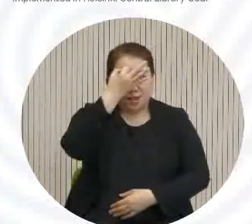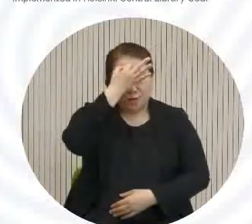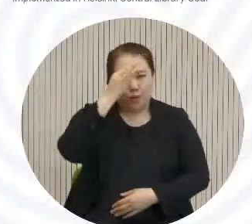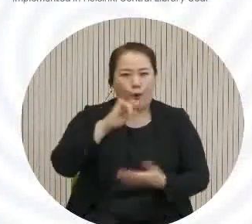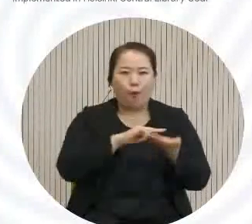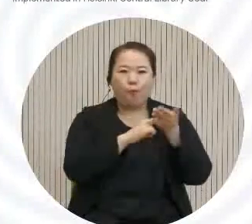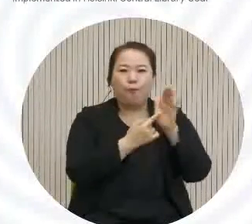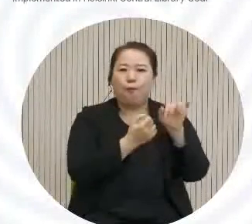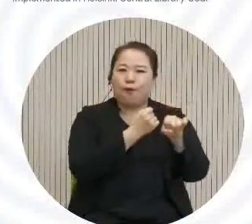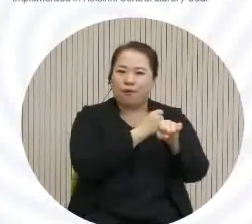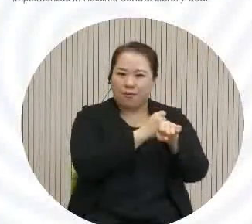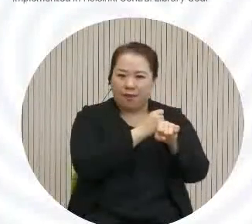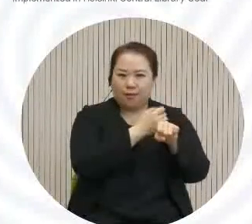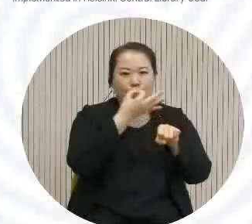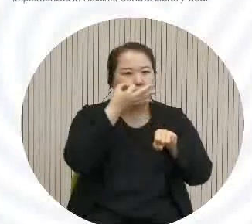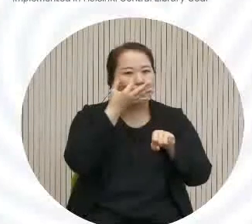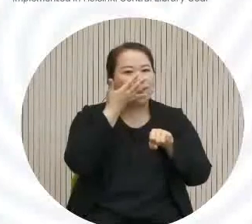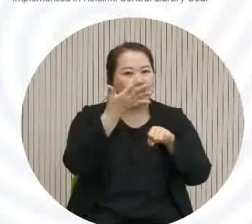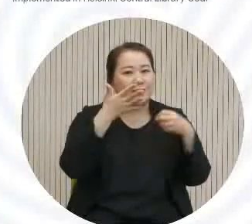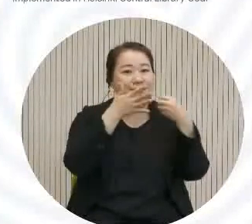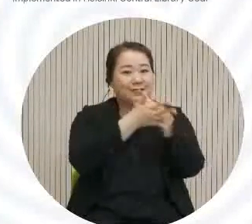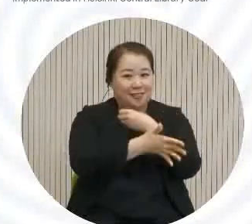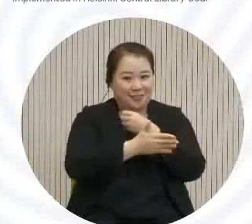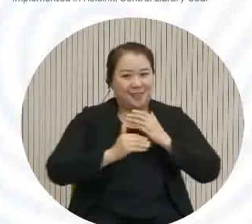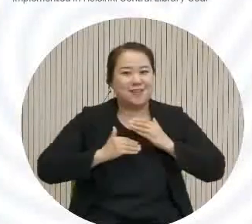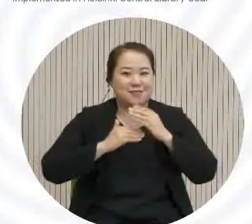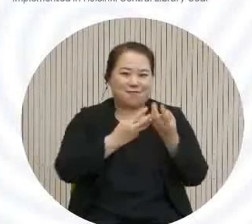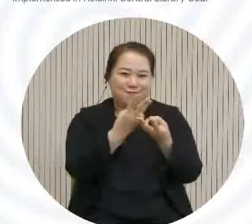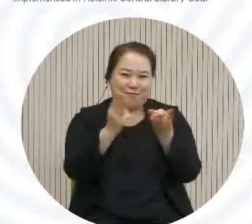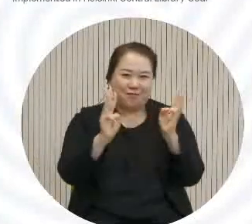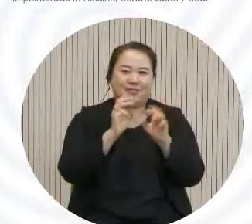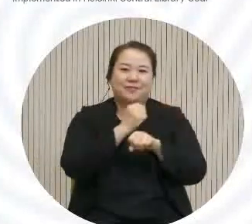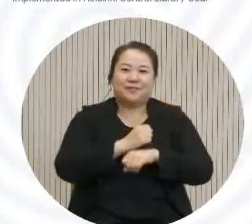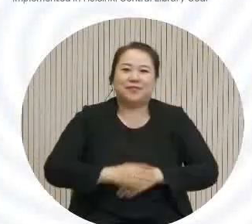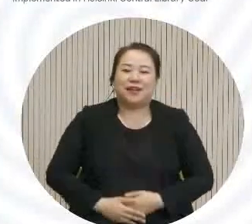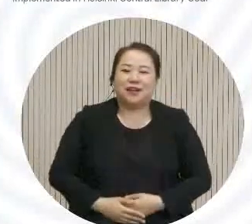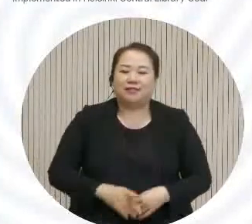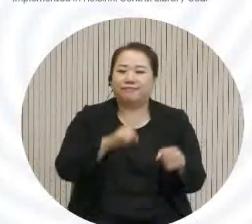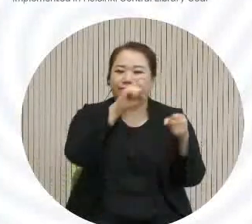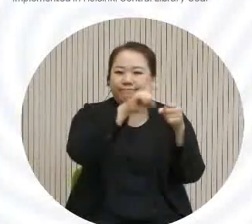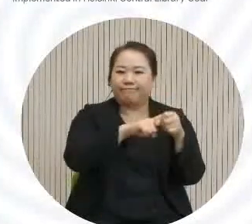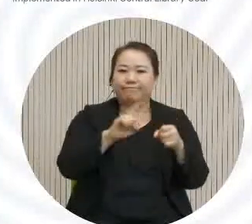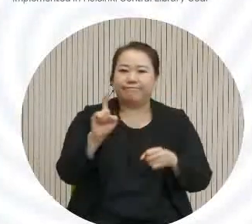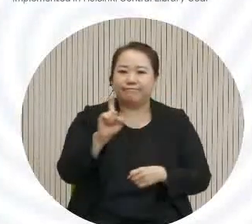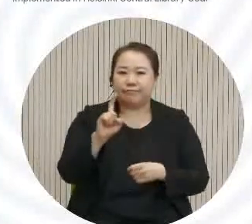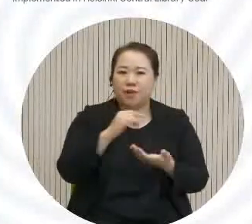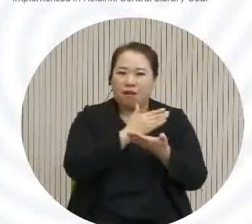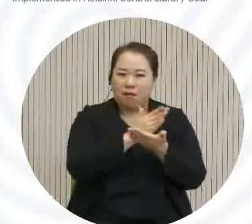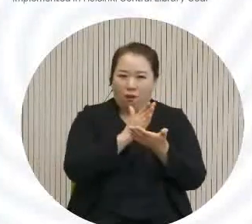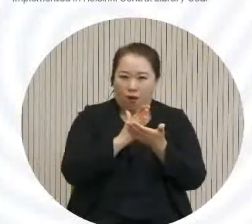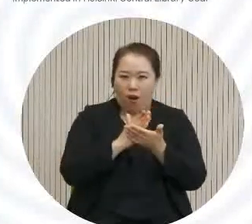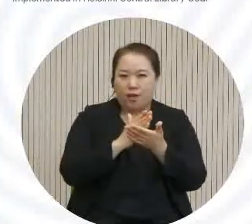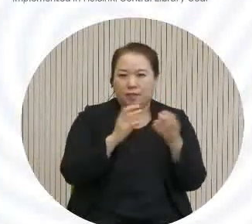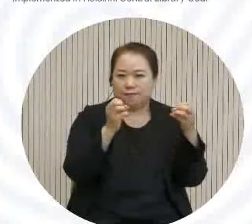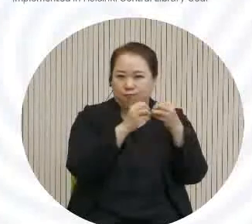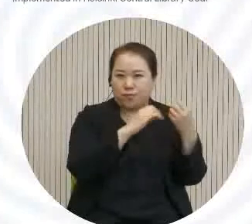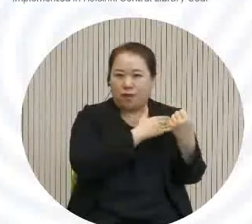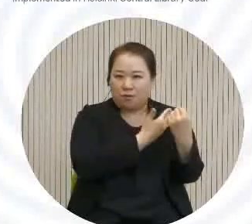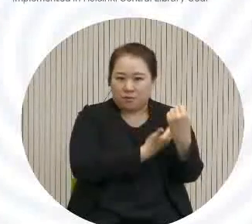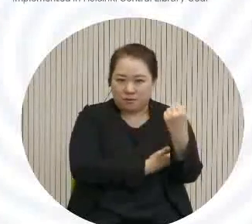artistically. The goal of the workshop is to develop multiliteracy skills and understanding of